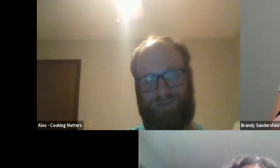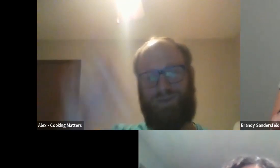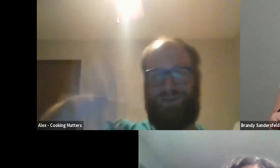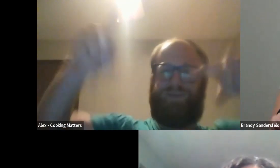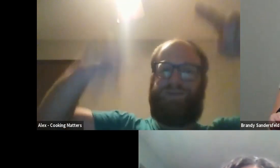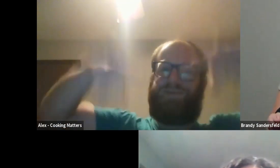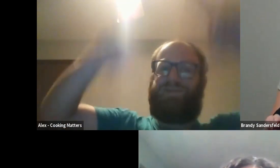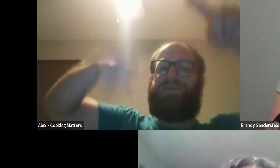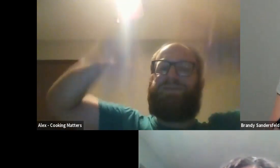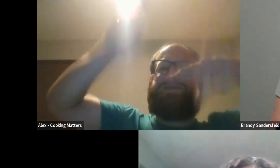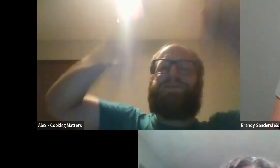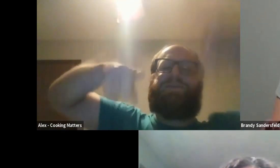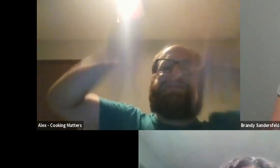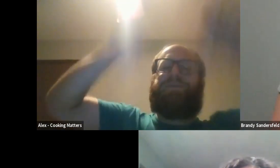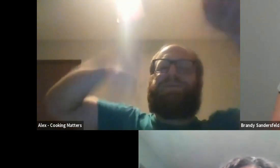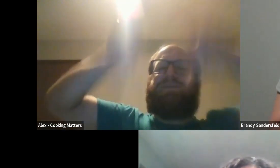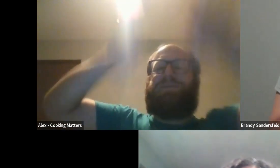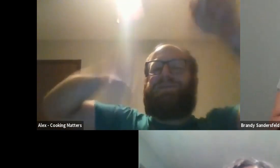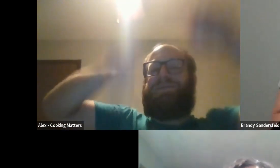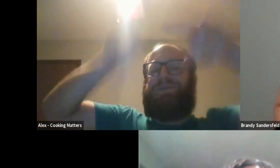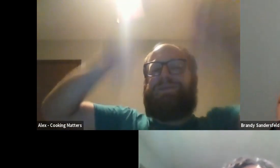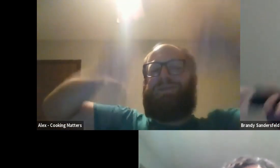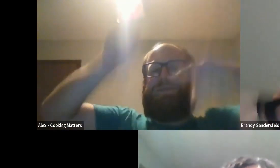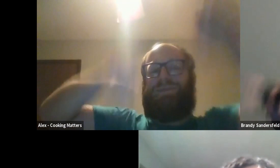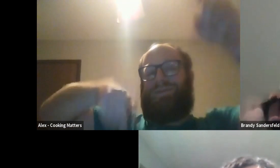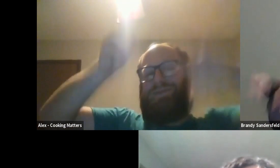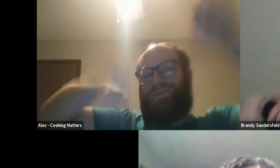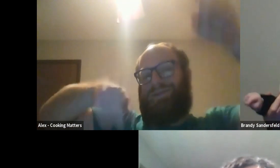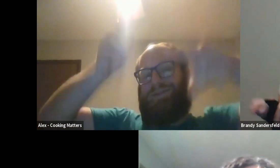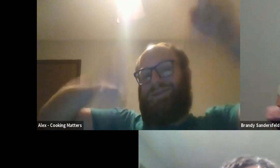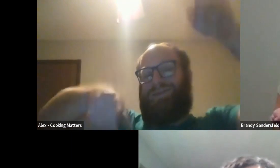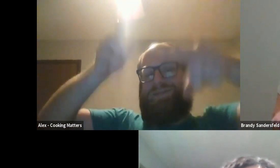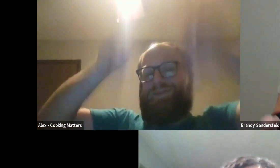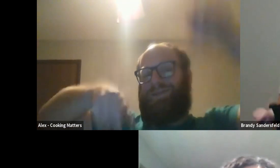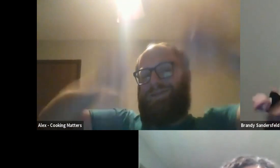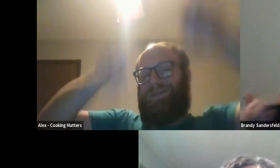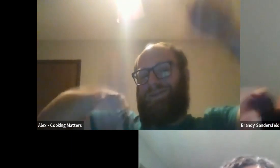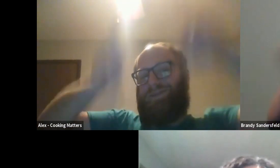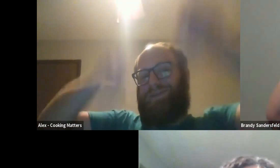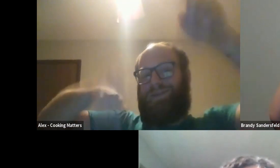time. Hit me, Alex. Whoop. Our winner, who, let me make sure that you are